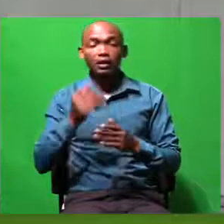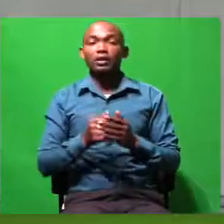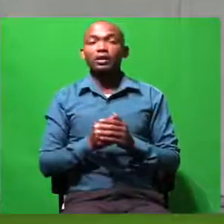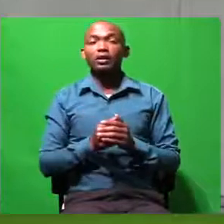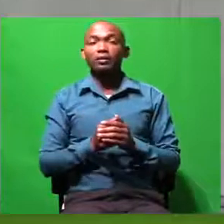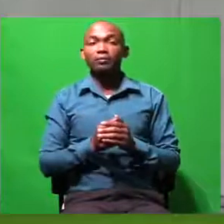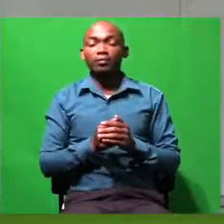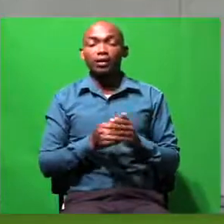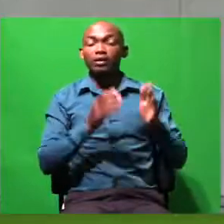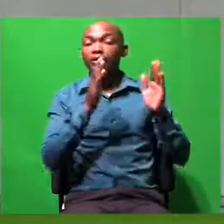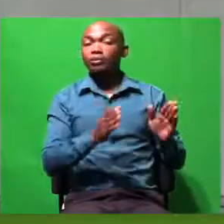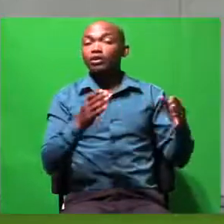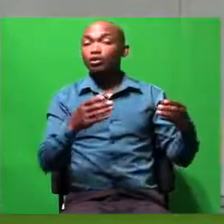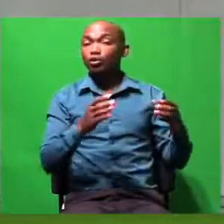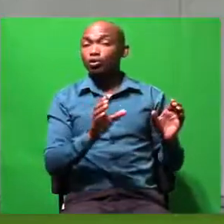something called special